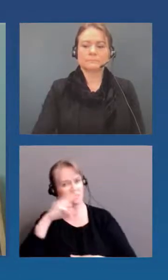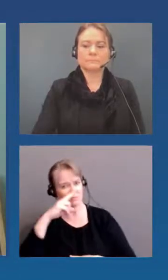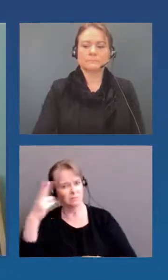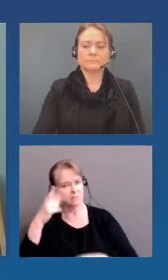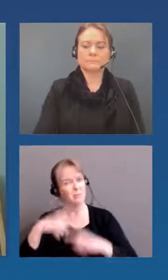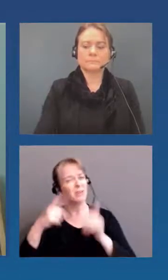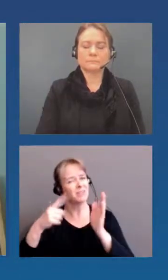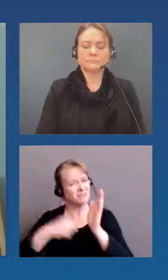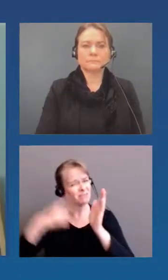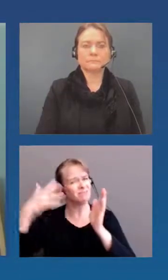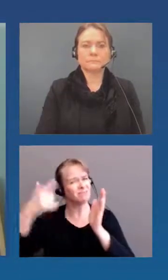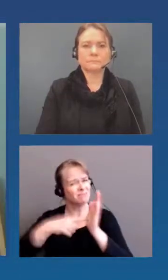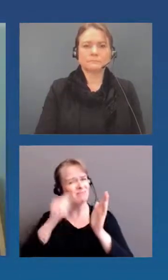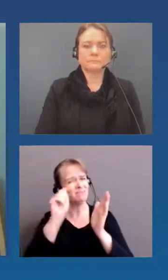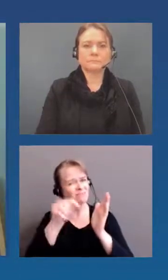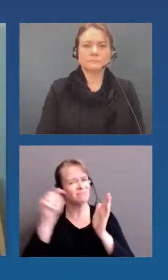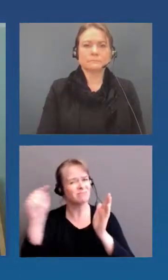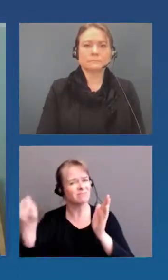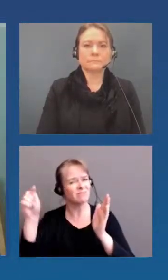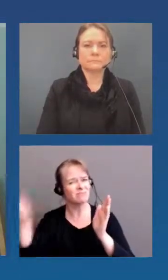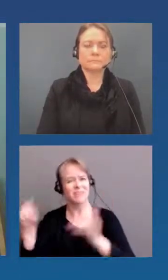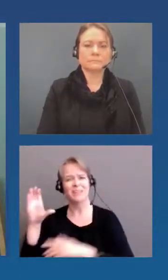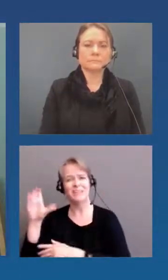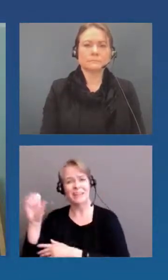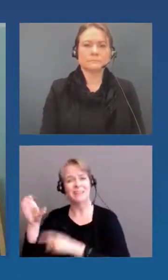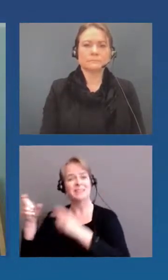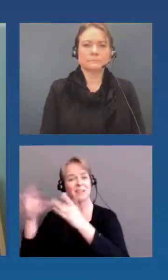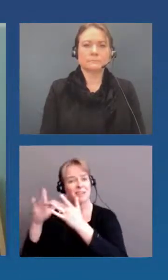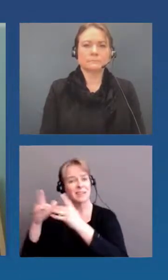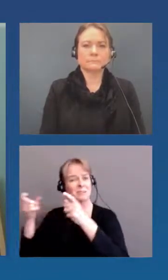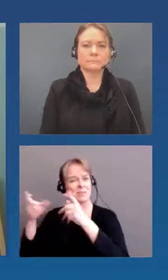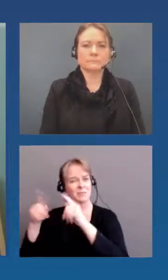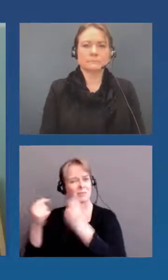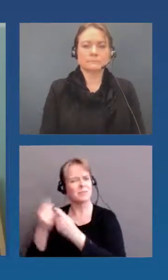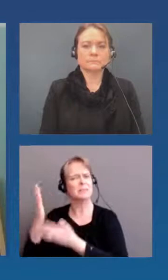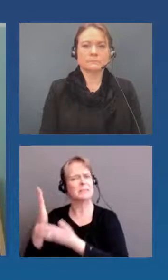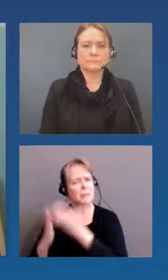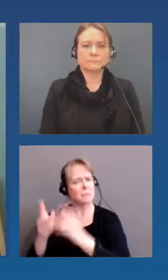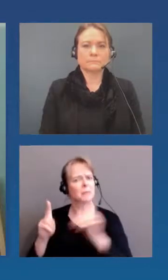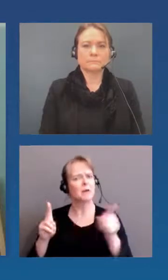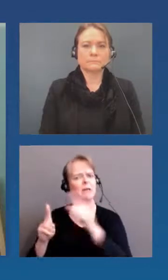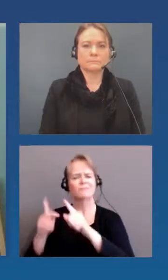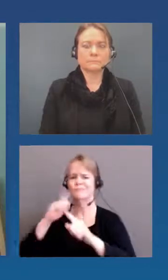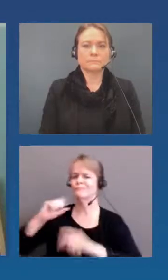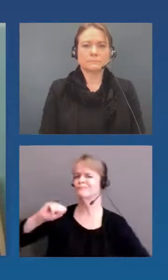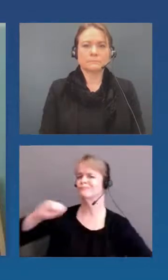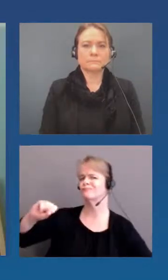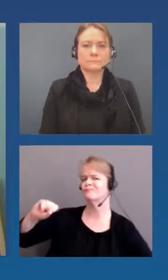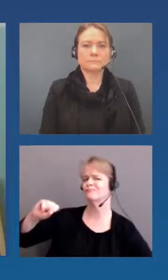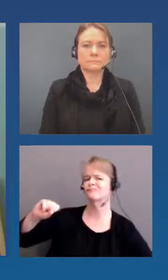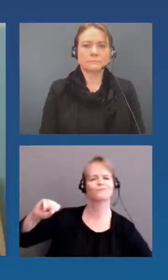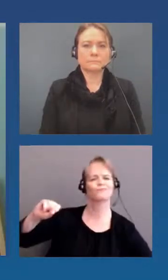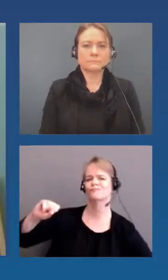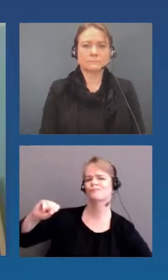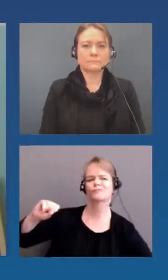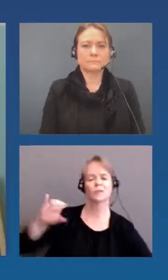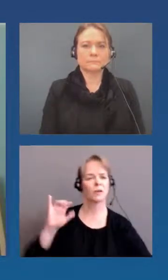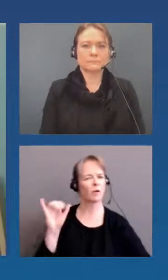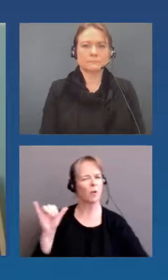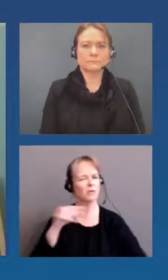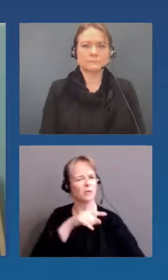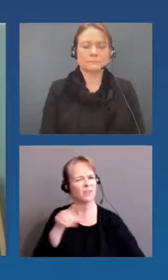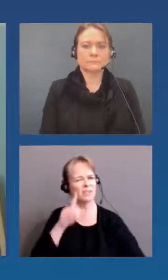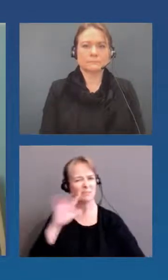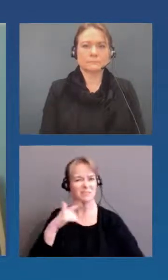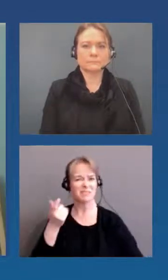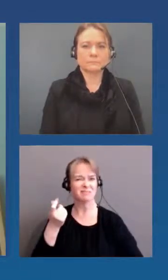and contact management team encountering resistance, and in some instances being subjected to abusive behavior.